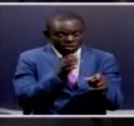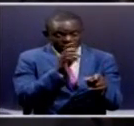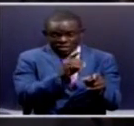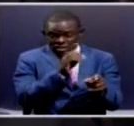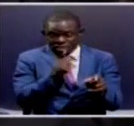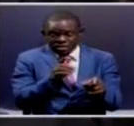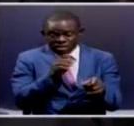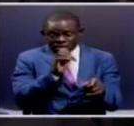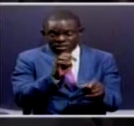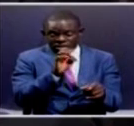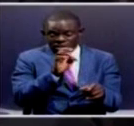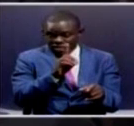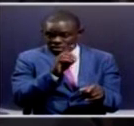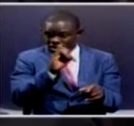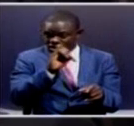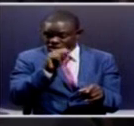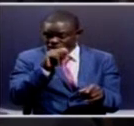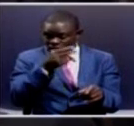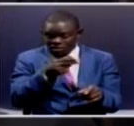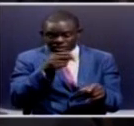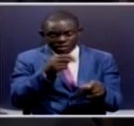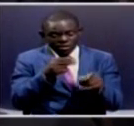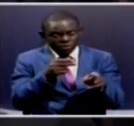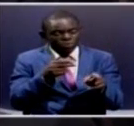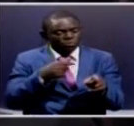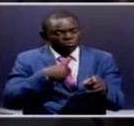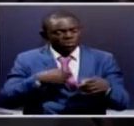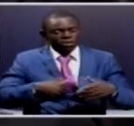that would require us to be reconciled.